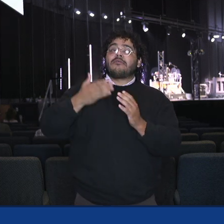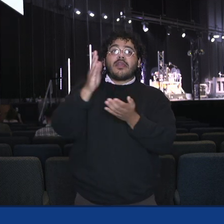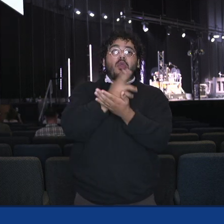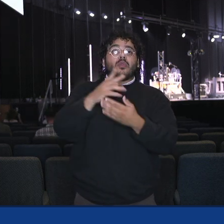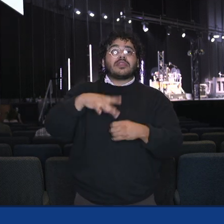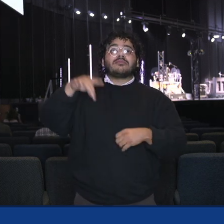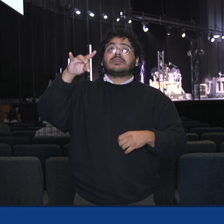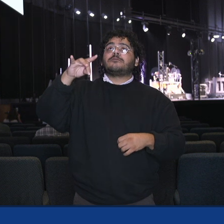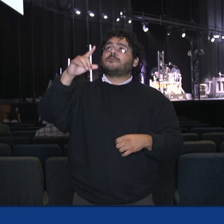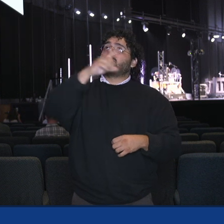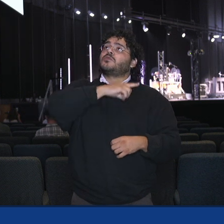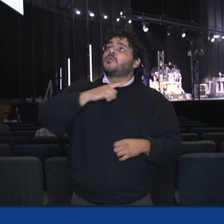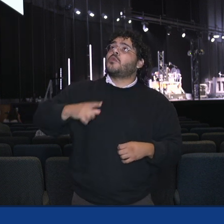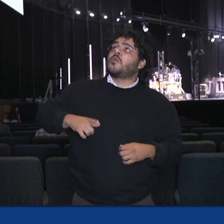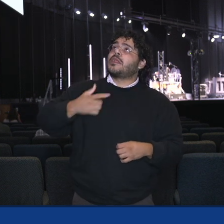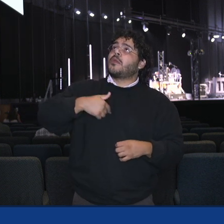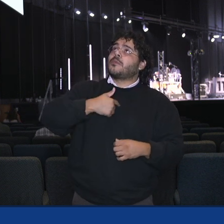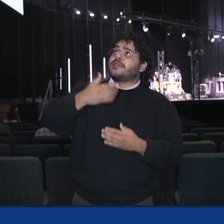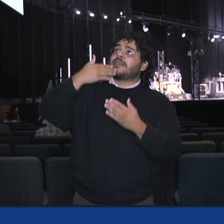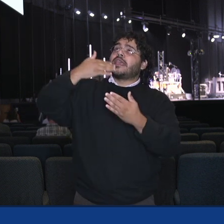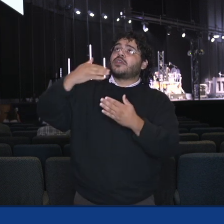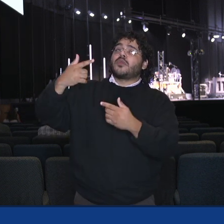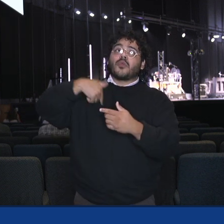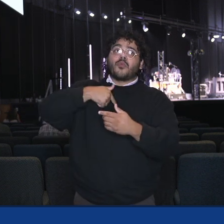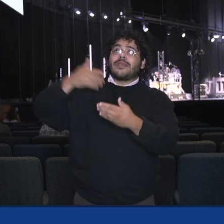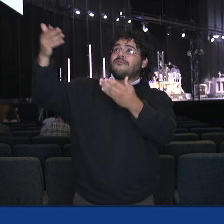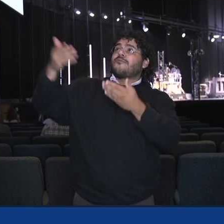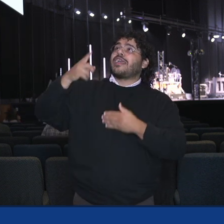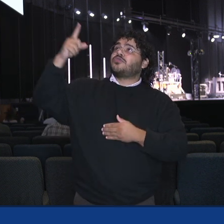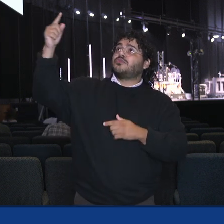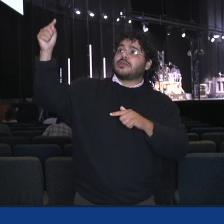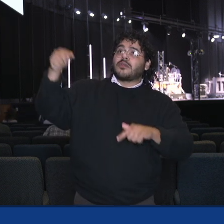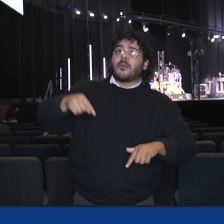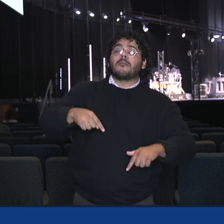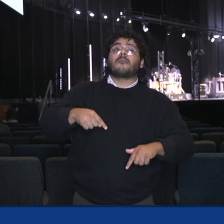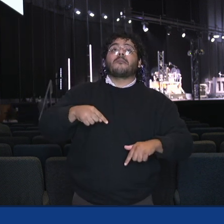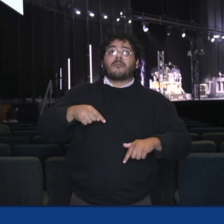Lord, we thank you. We invite you to come.